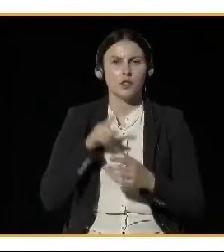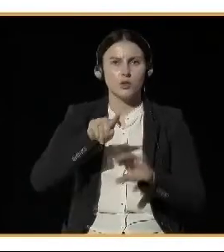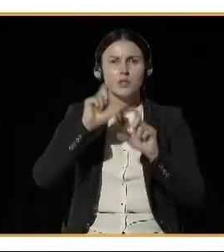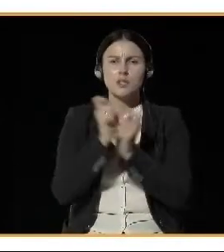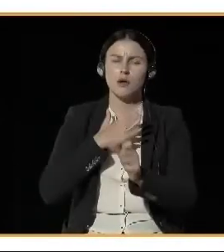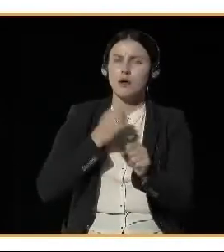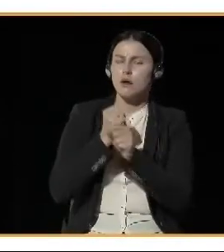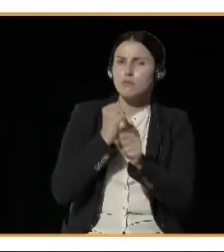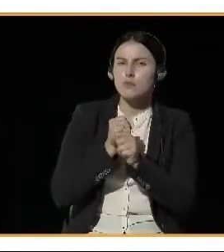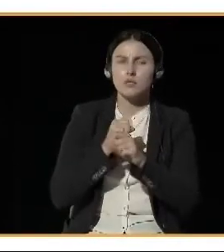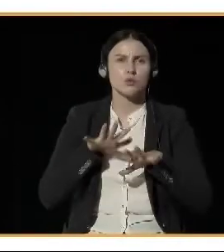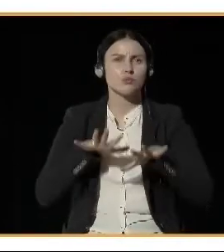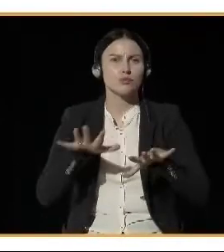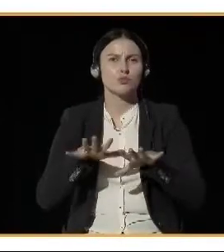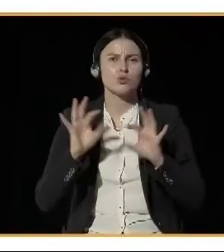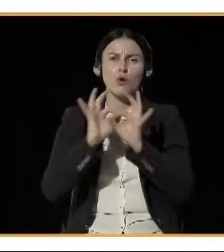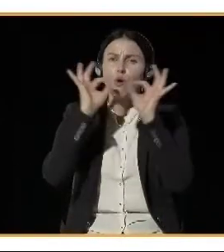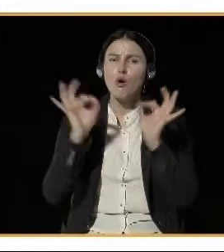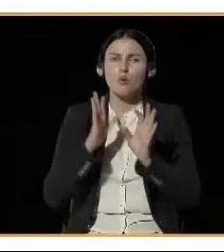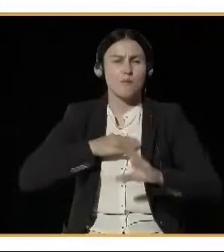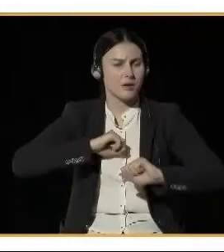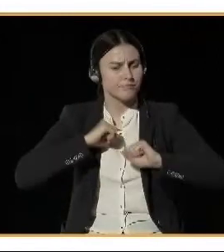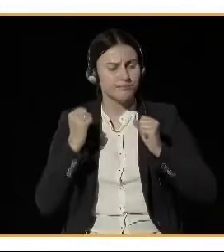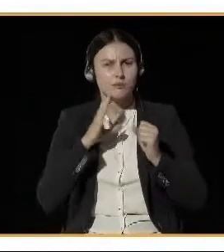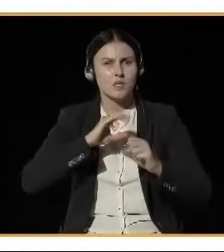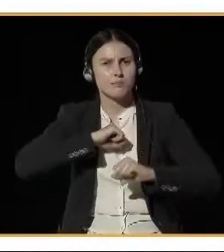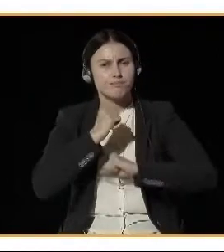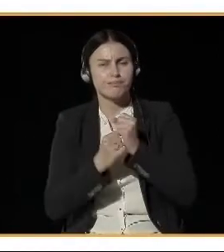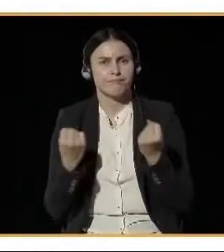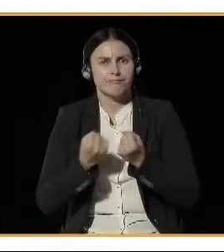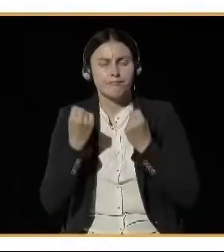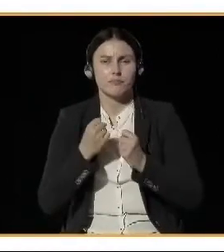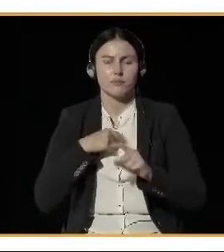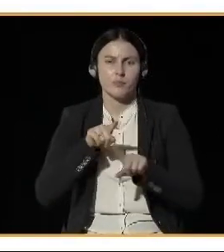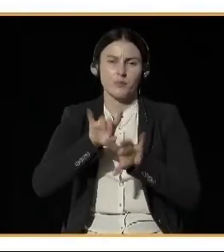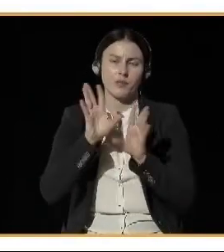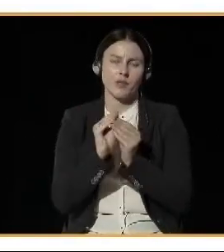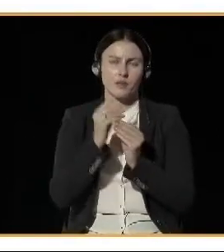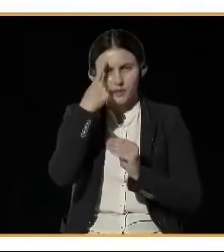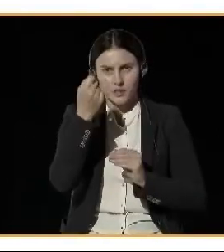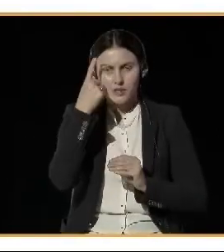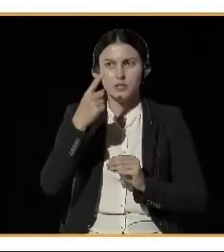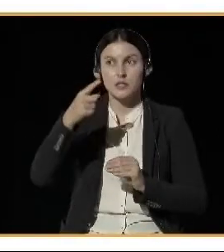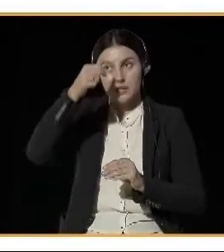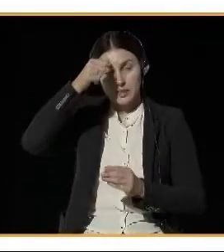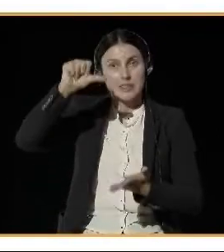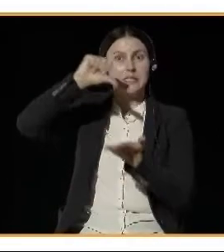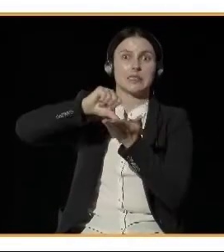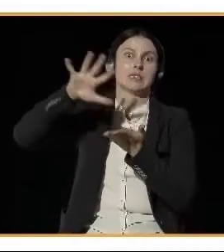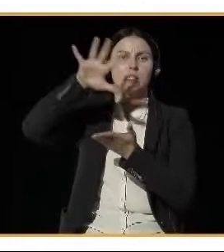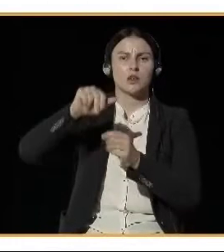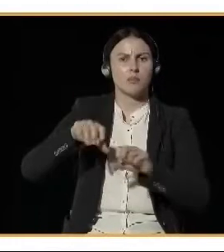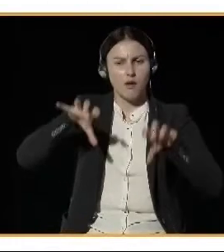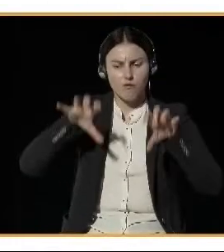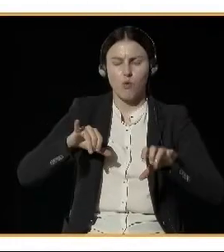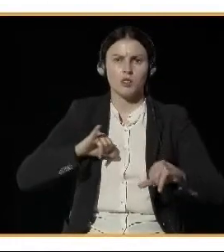initiatives that are undertaken both in the central, the government level, and also in local level.